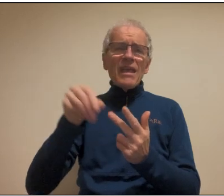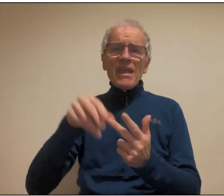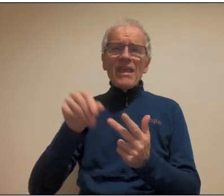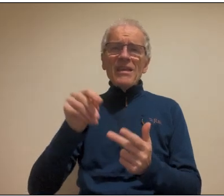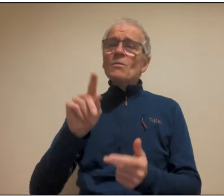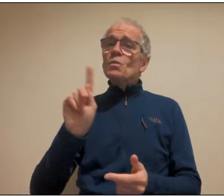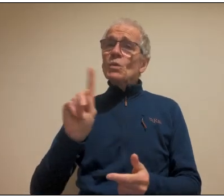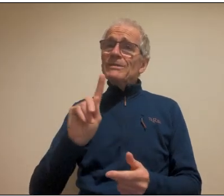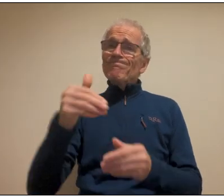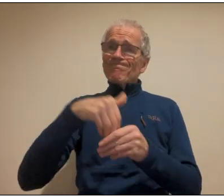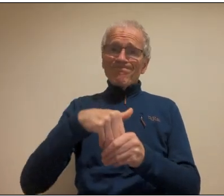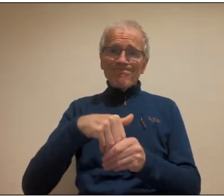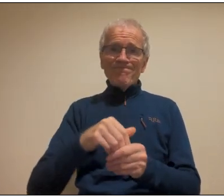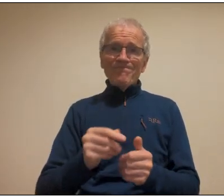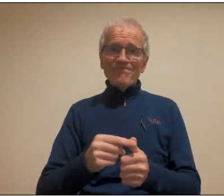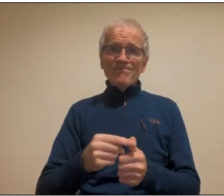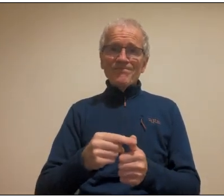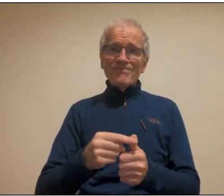Symptoms may include